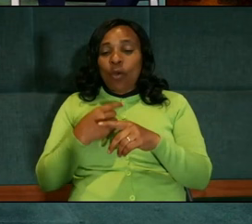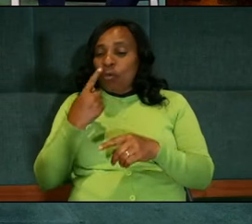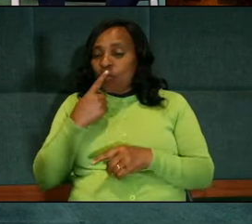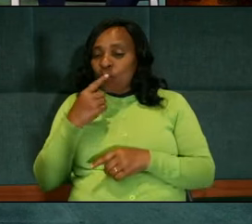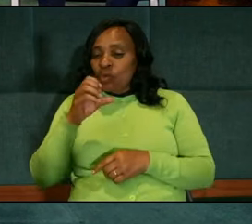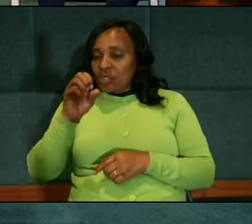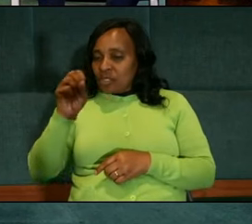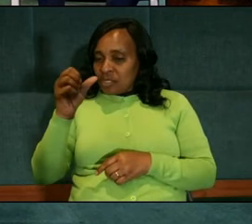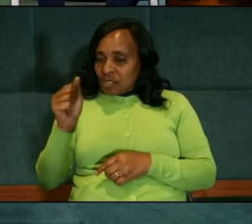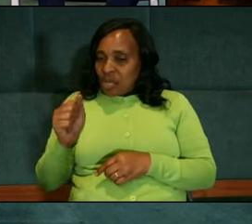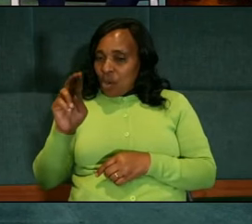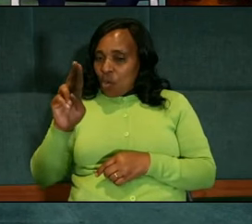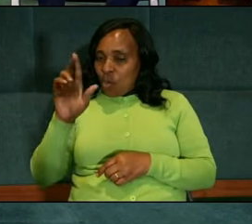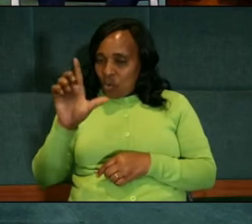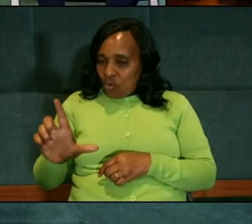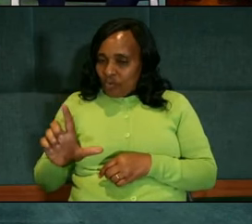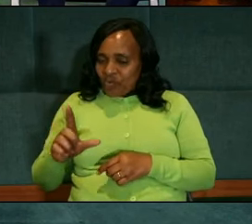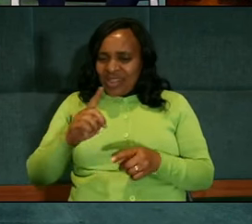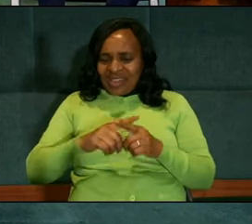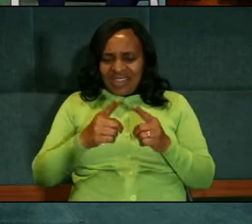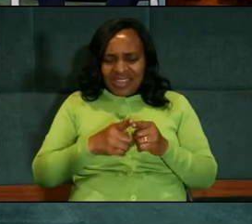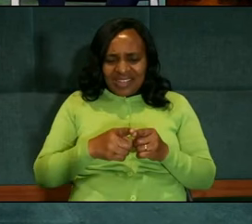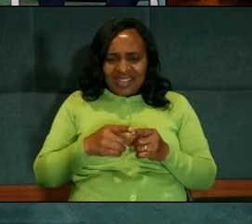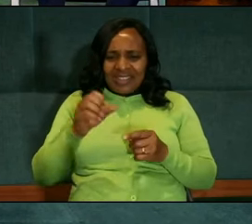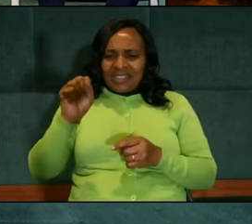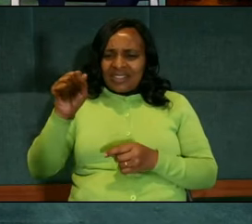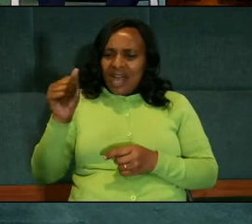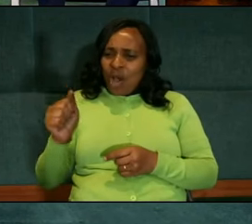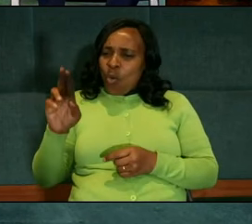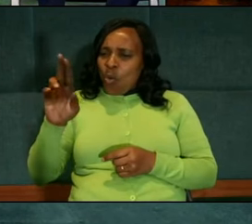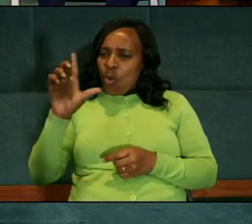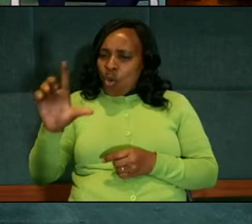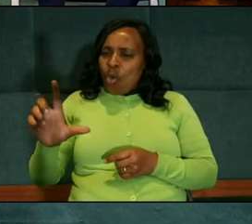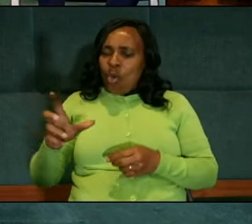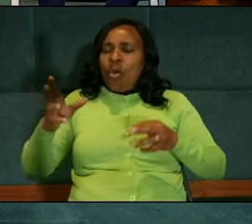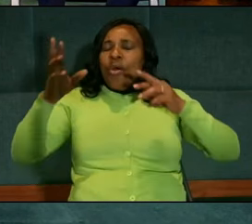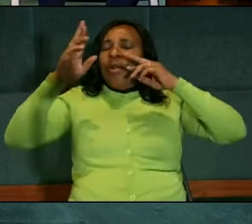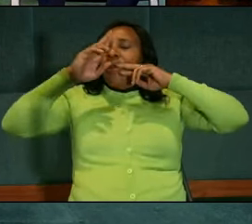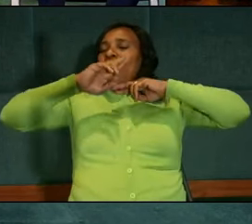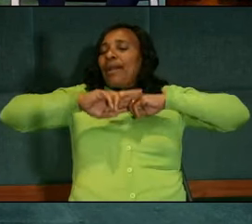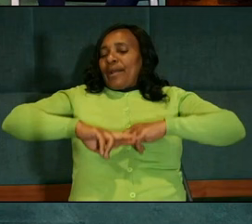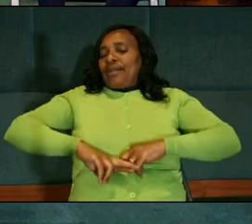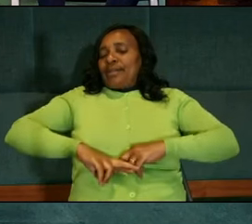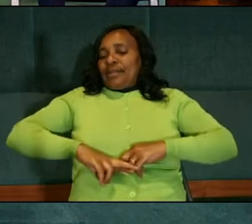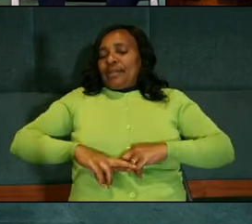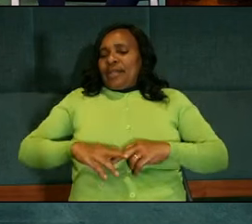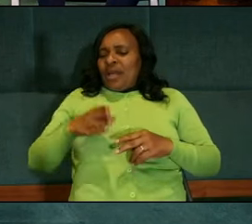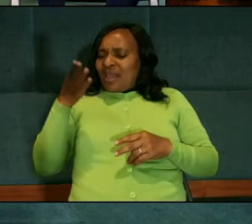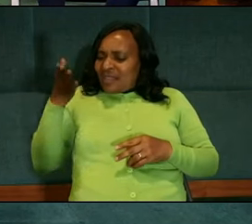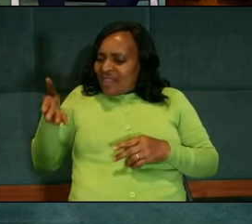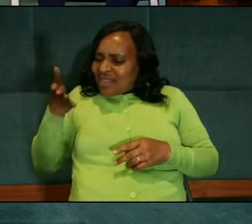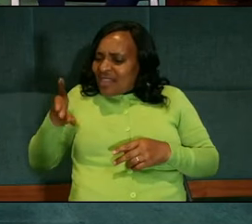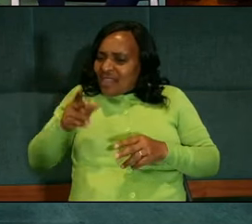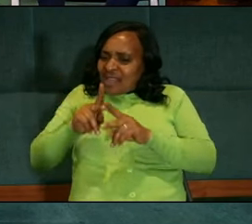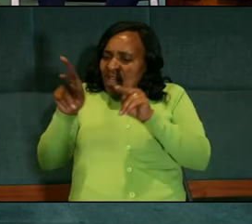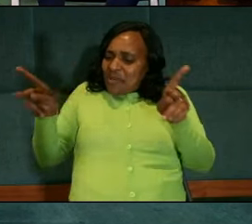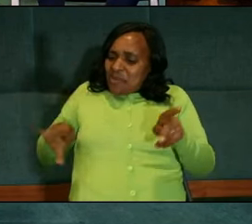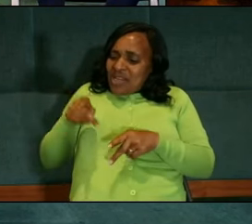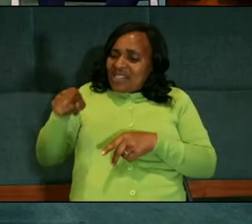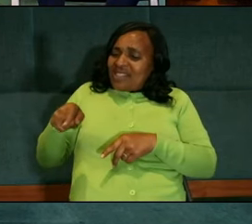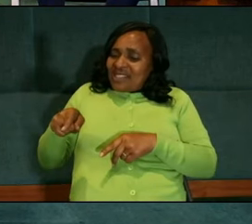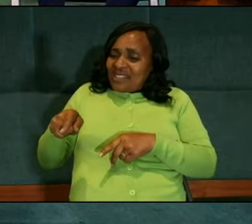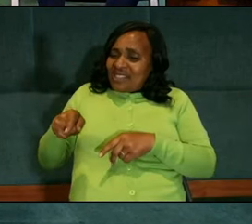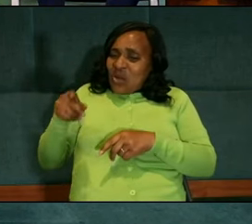Okay? Then Saul decides to rest. Apparently, where Saul rests in this cave, it is the